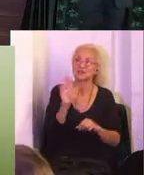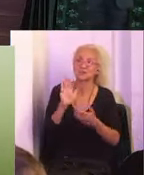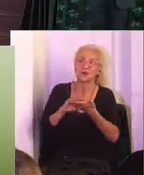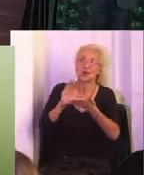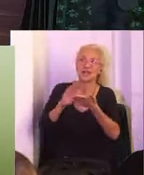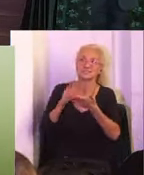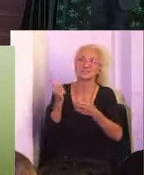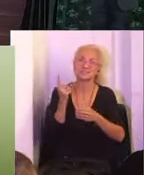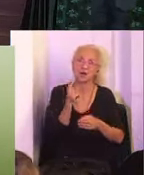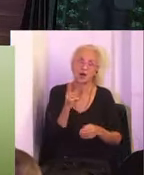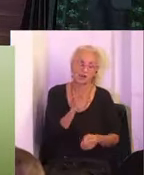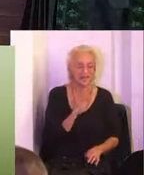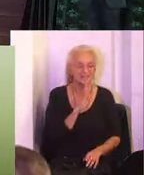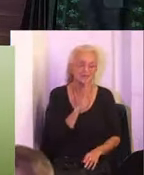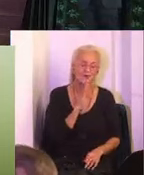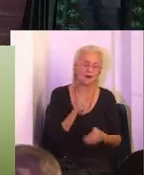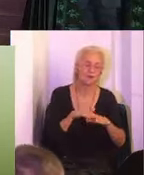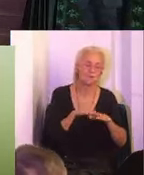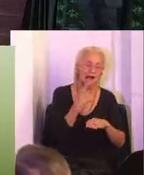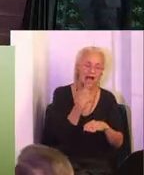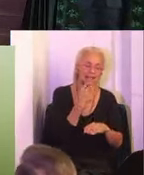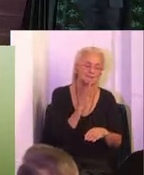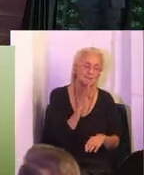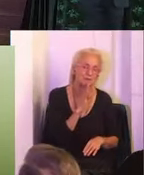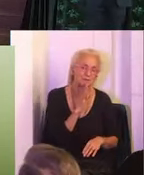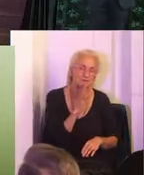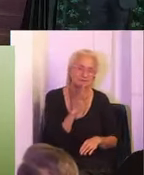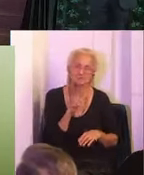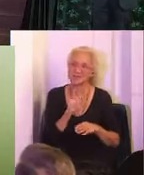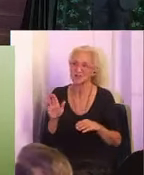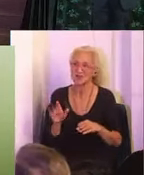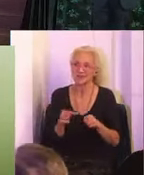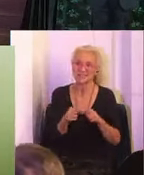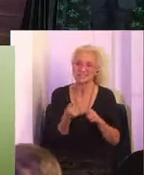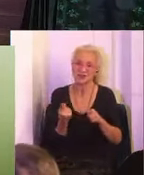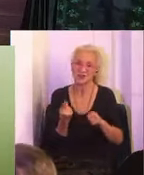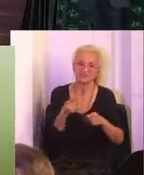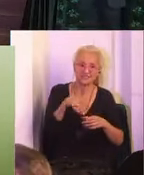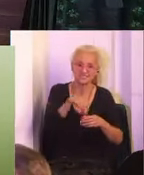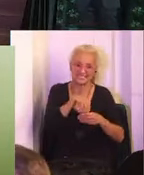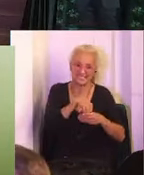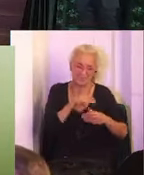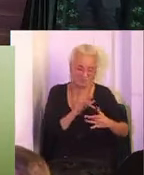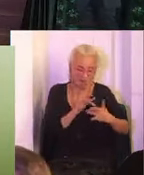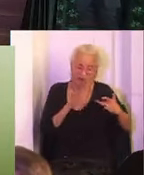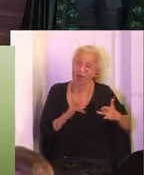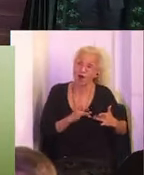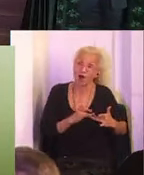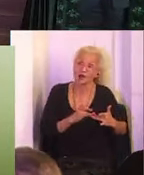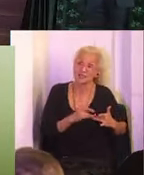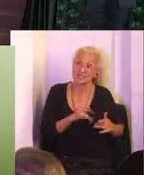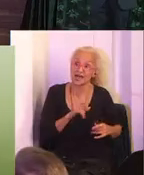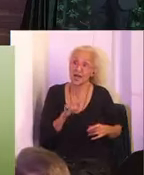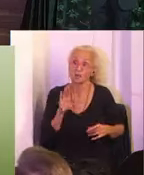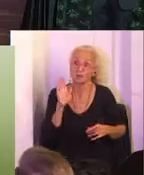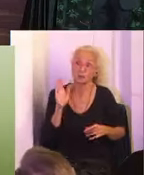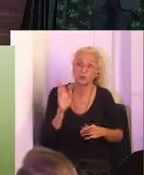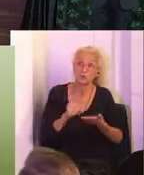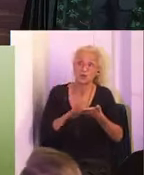possible. Your praise is always on my lips. Your word is living in my heart,